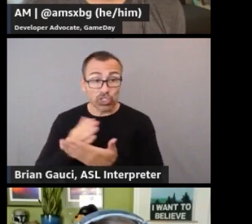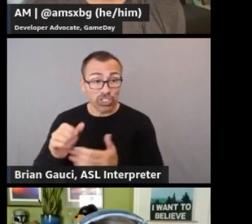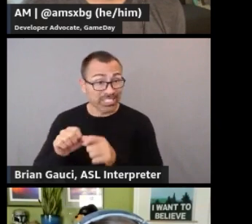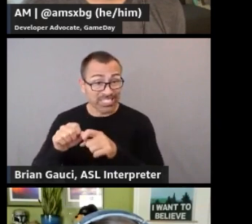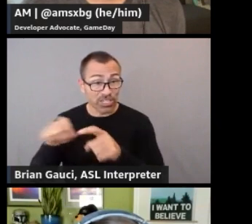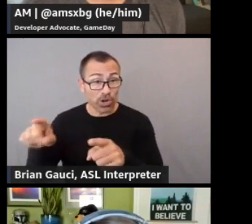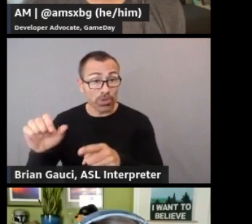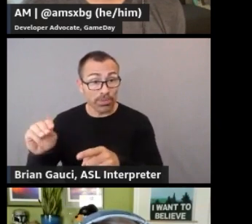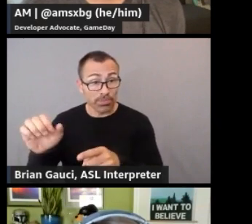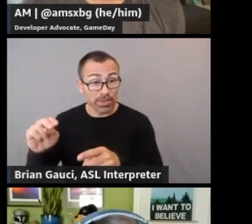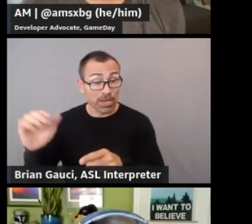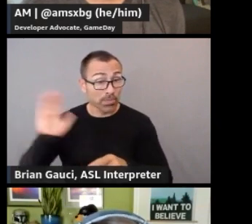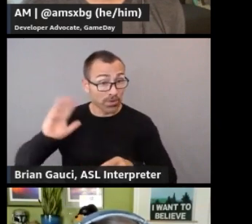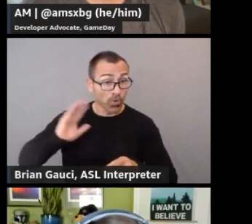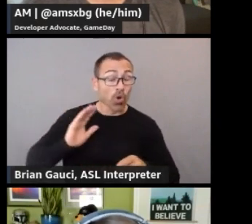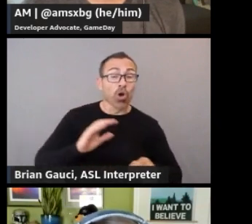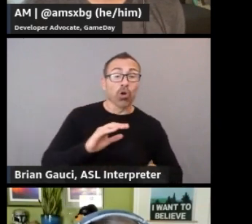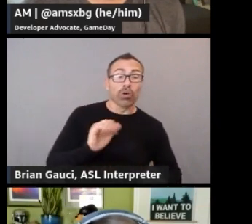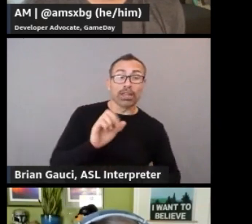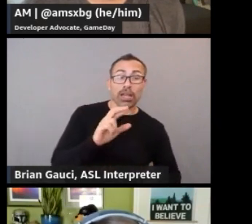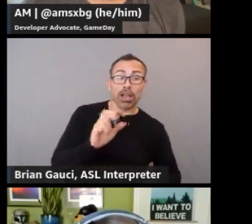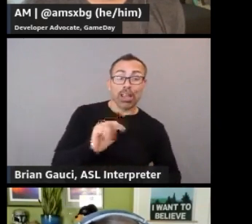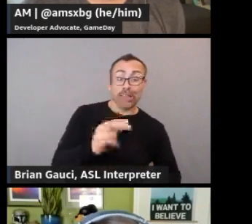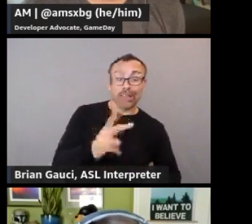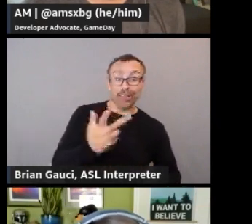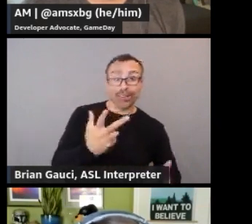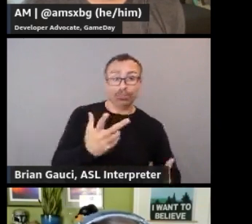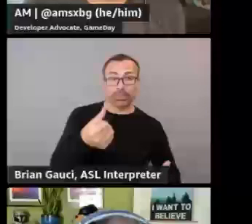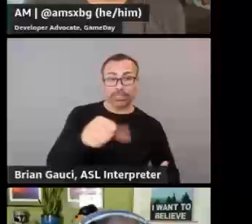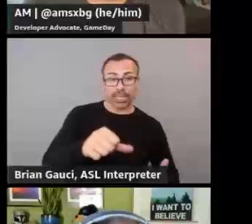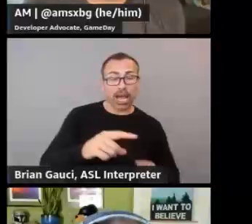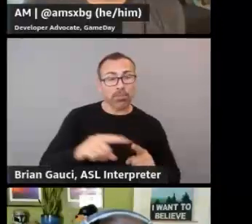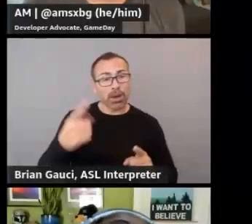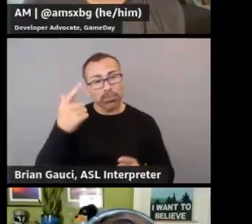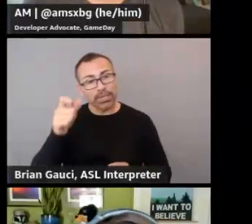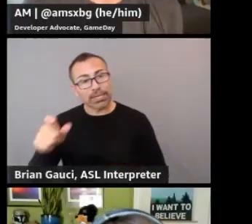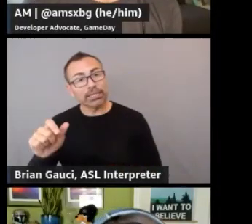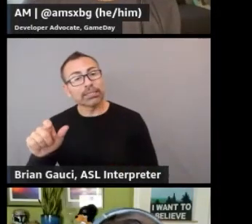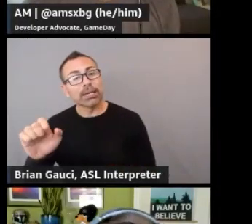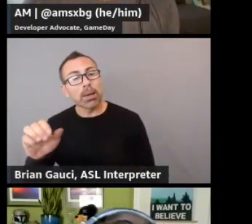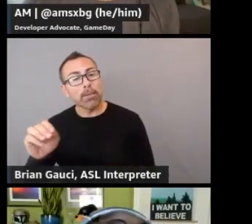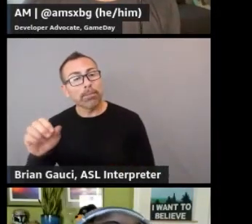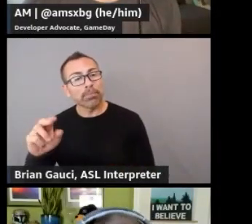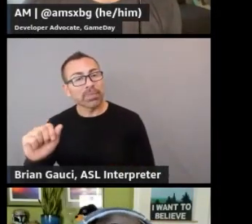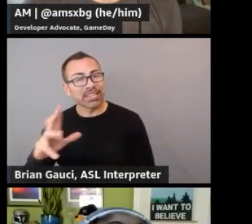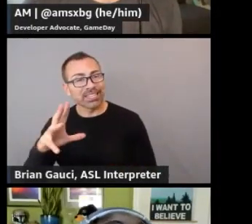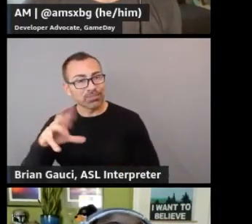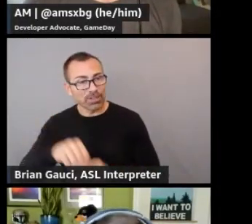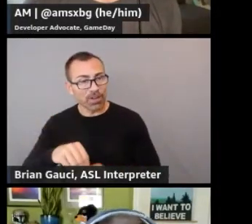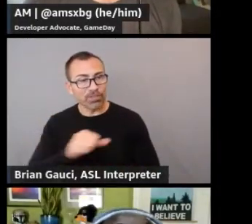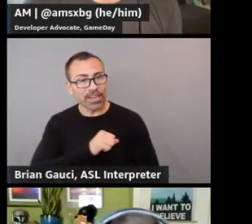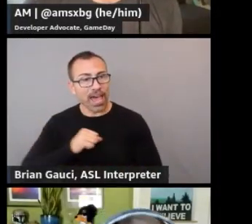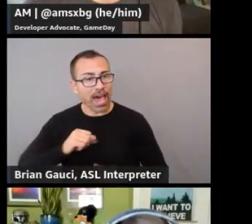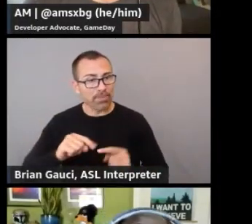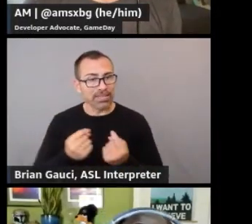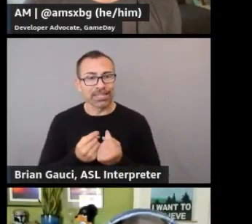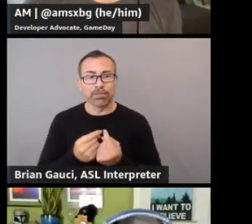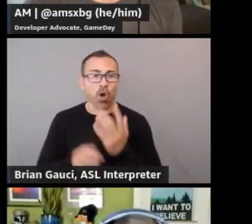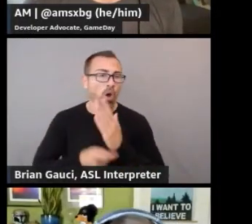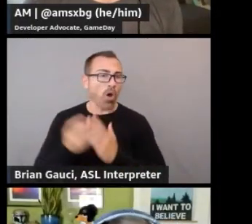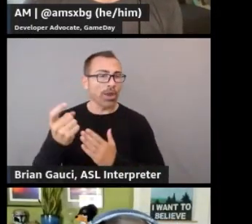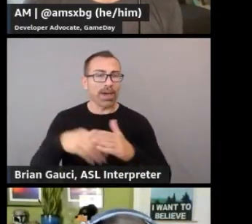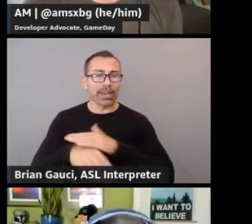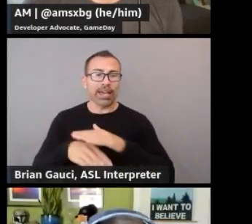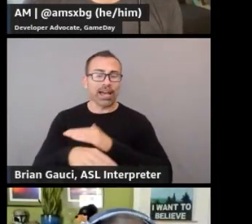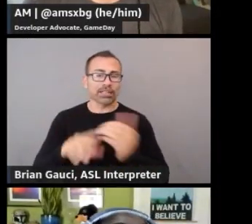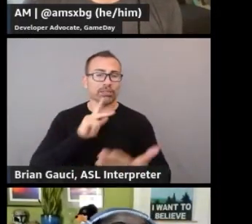it didn't work. But if I do get list 0 for Amina, because she is a member of the admin team, no problem, she's allowed to get access. So you're